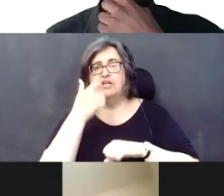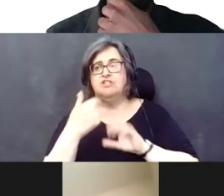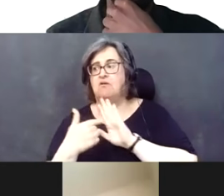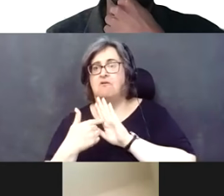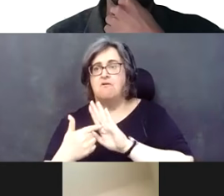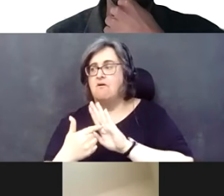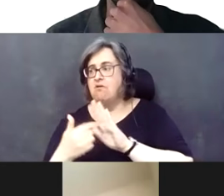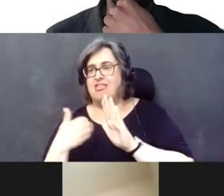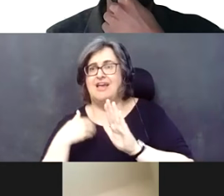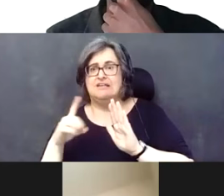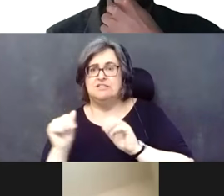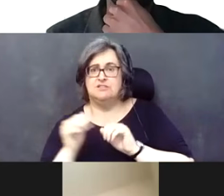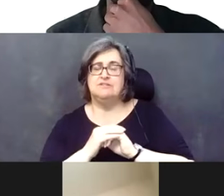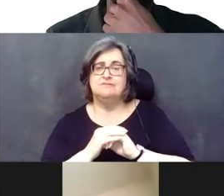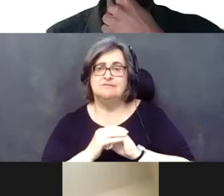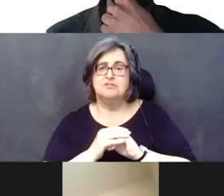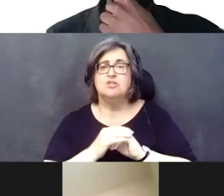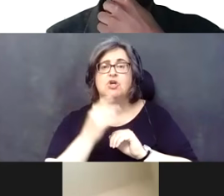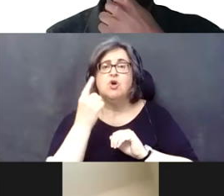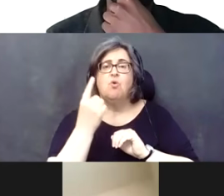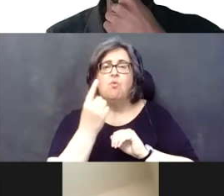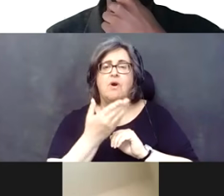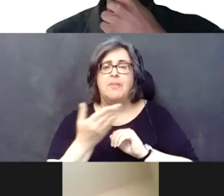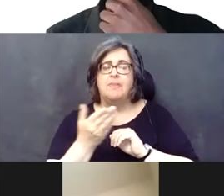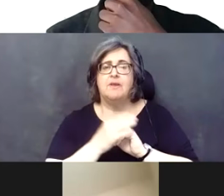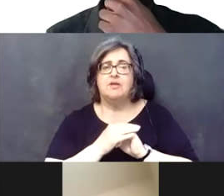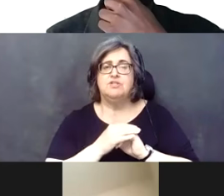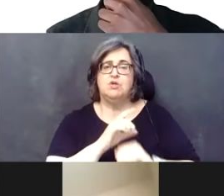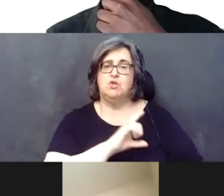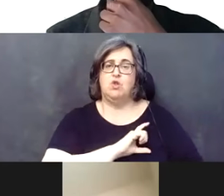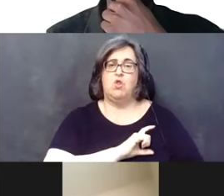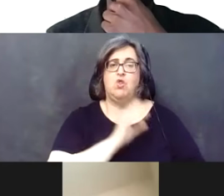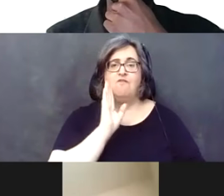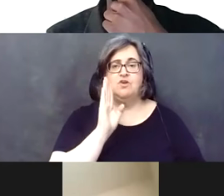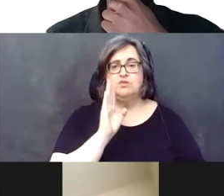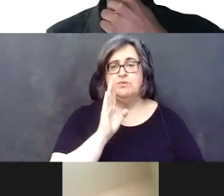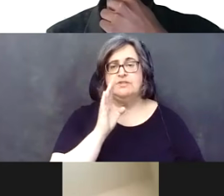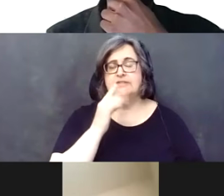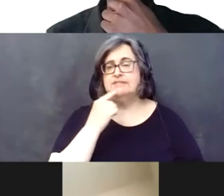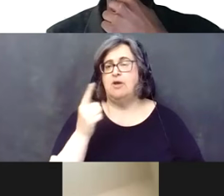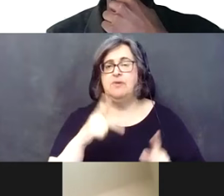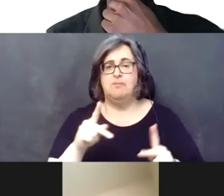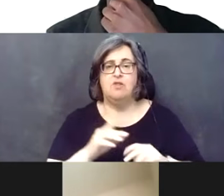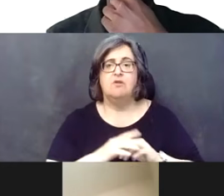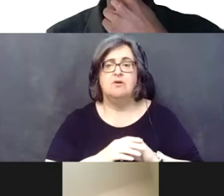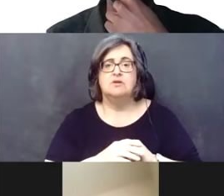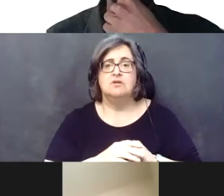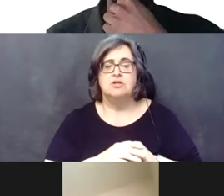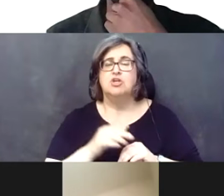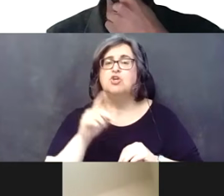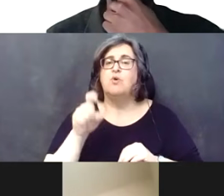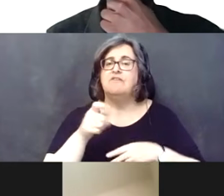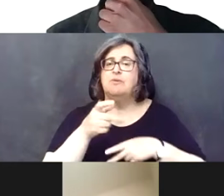had a disability. And I know one of the things that law enforcement will say to folks is that, you have to be very,